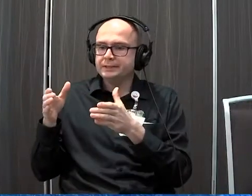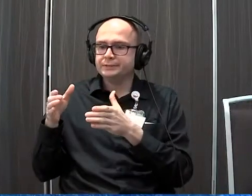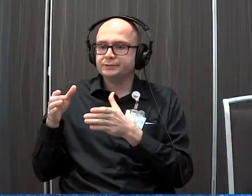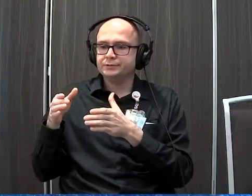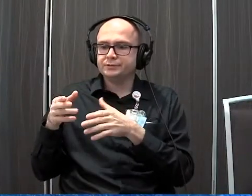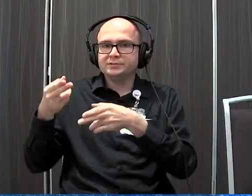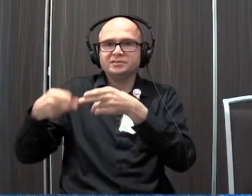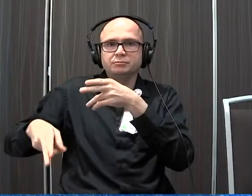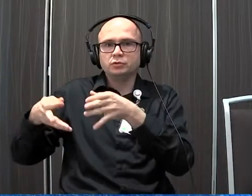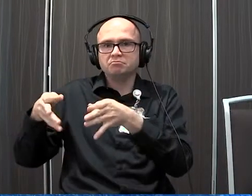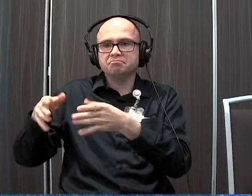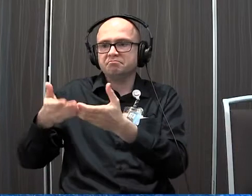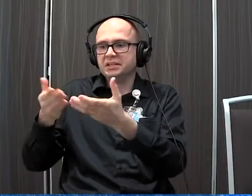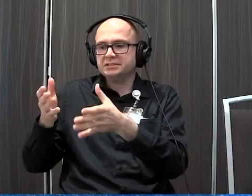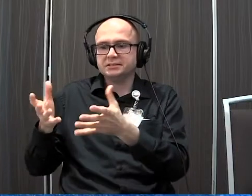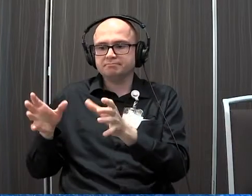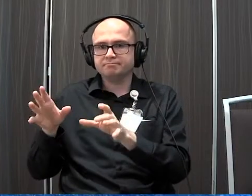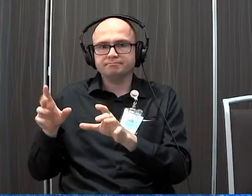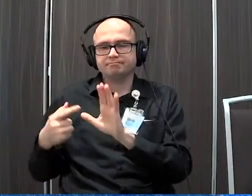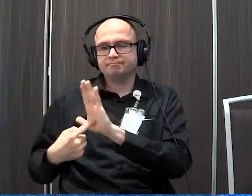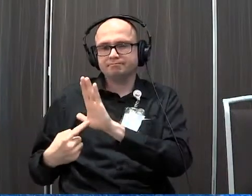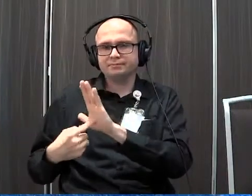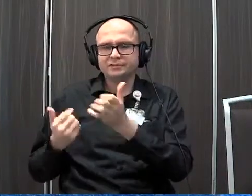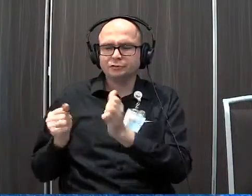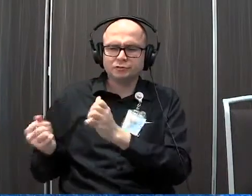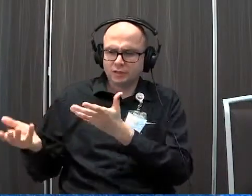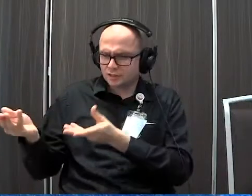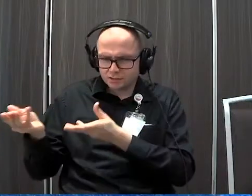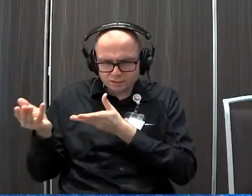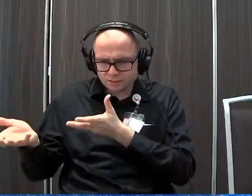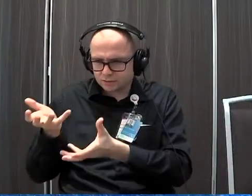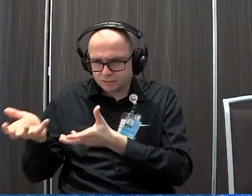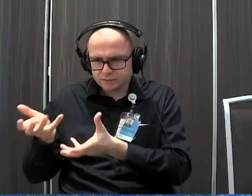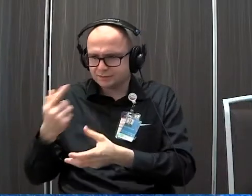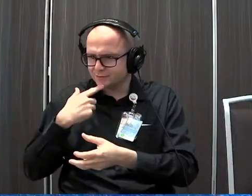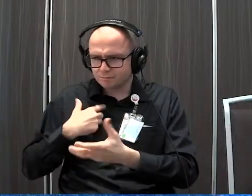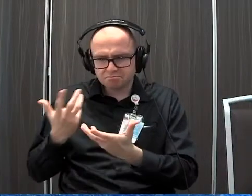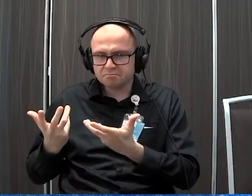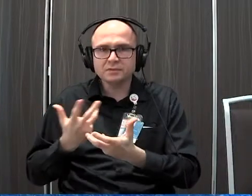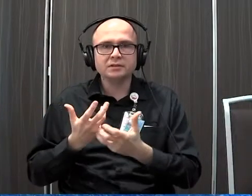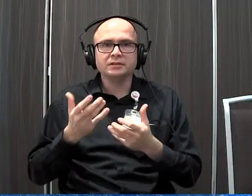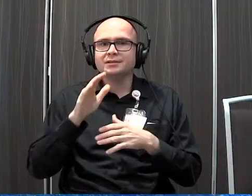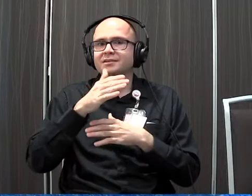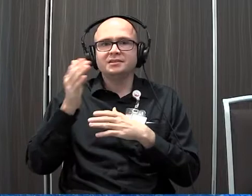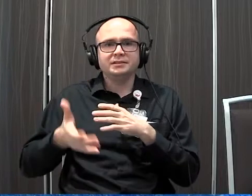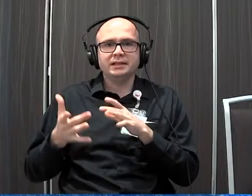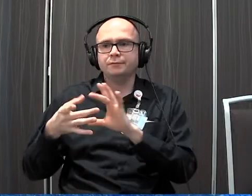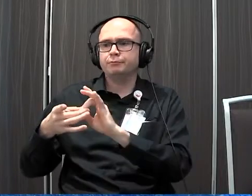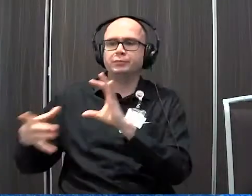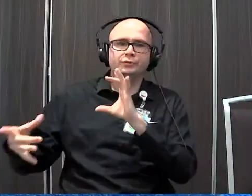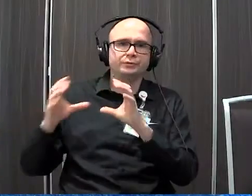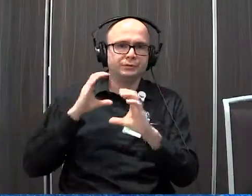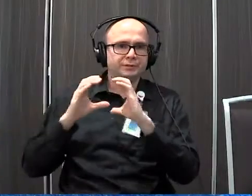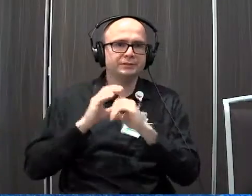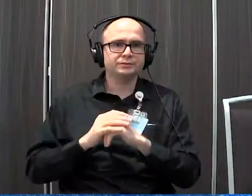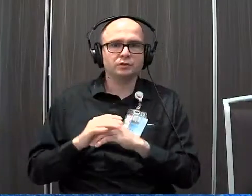that they're giving us and try to figure out what are they trying to tell us, and never trying to take away that form of communication